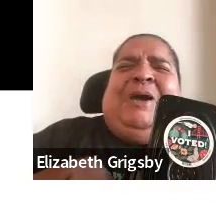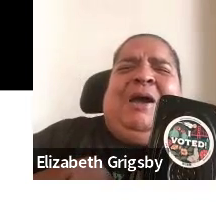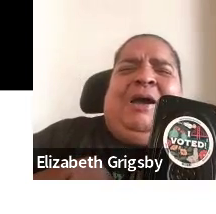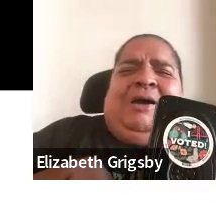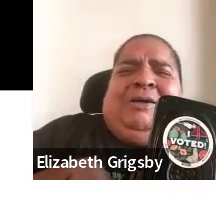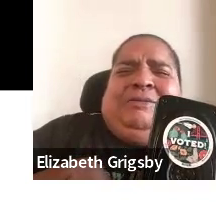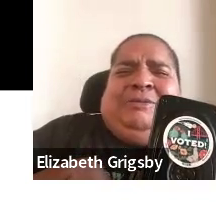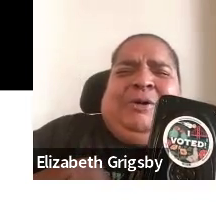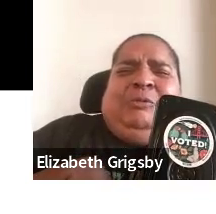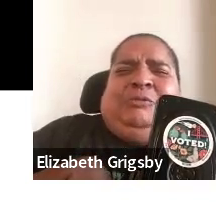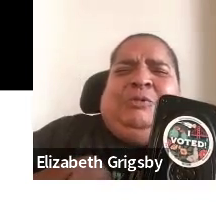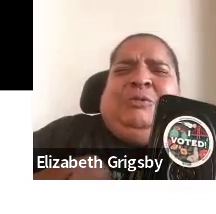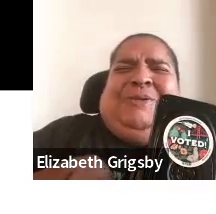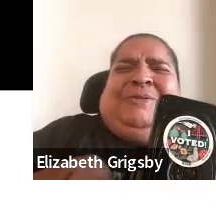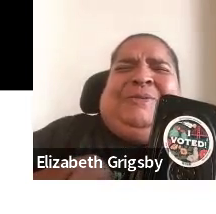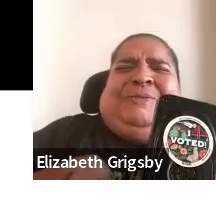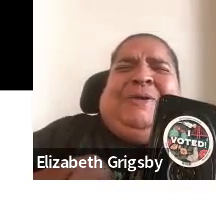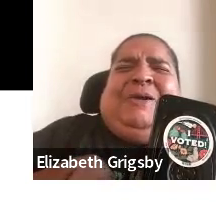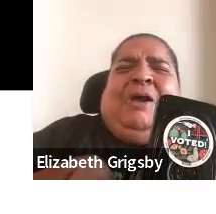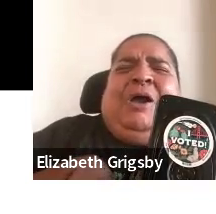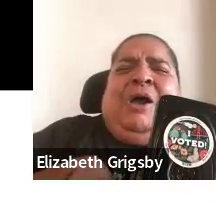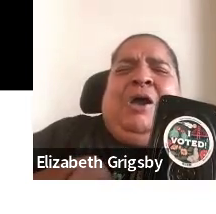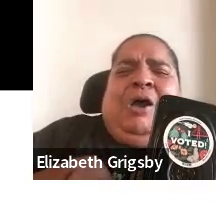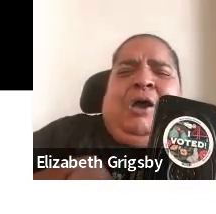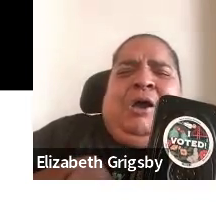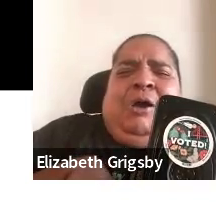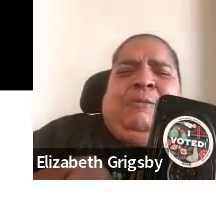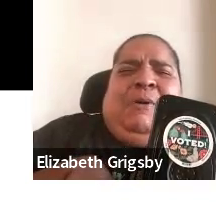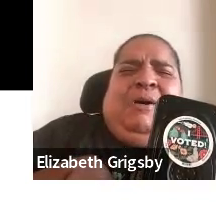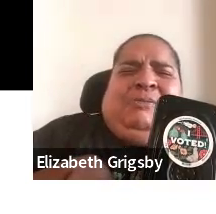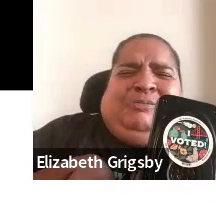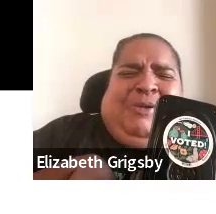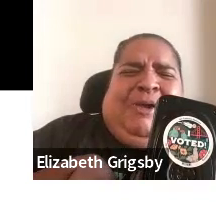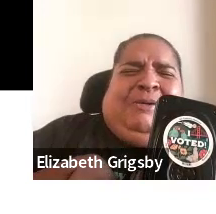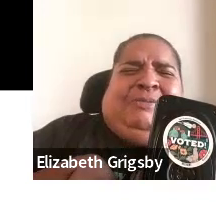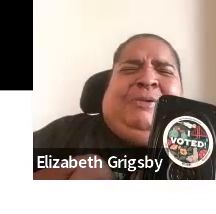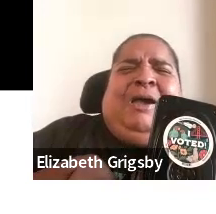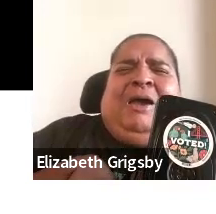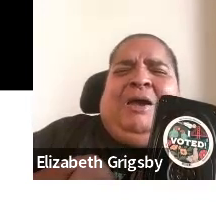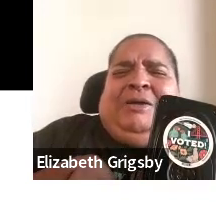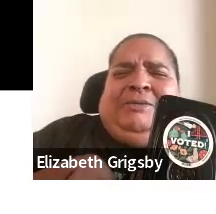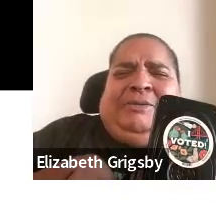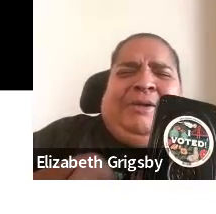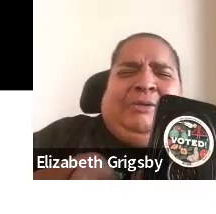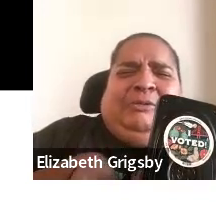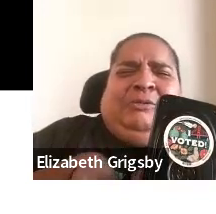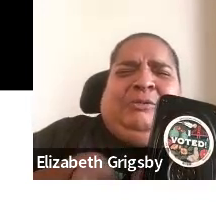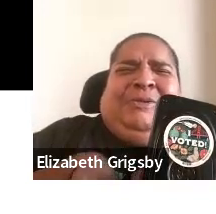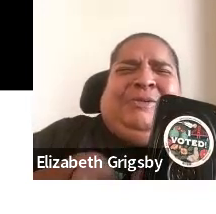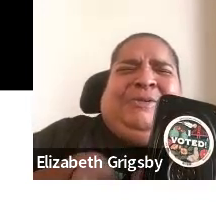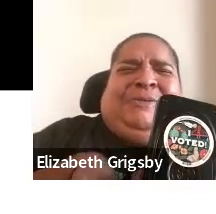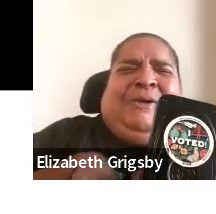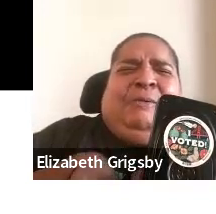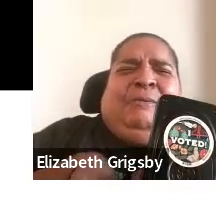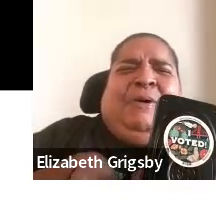disability don't know anything about sex. They don't